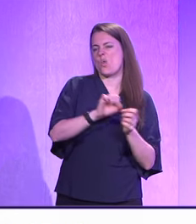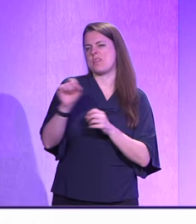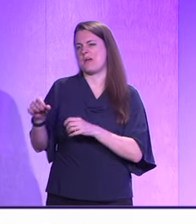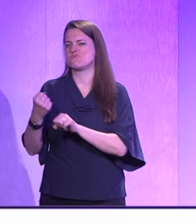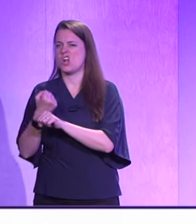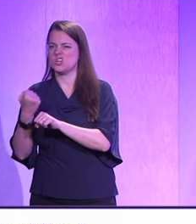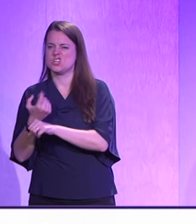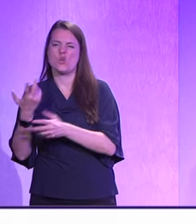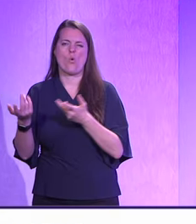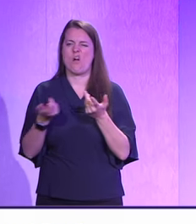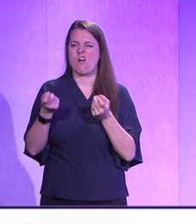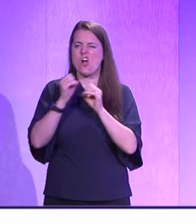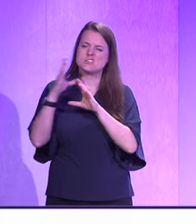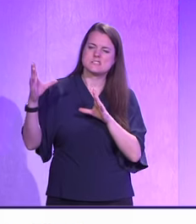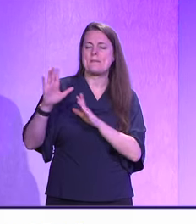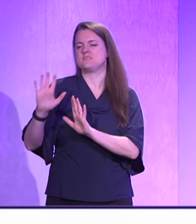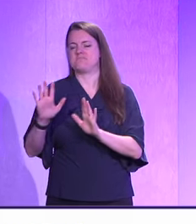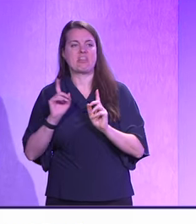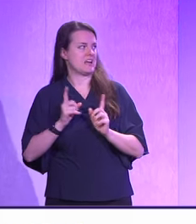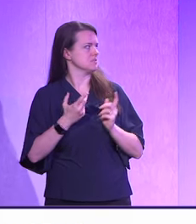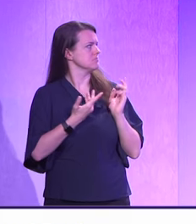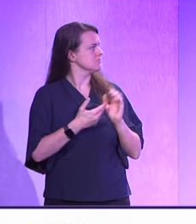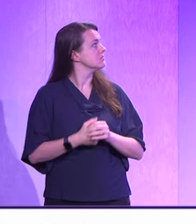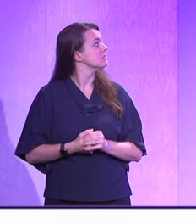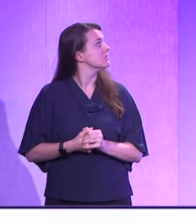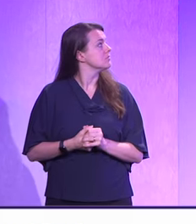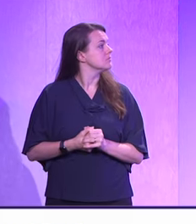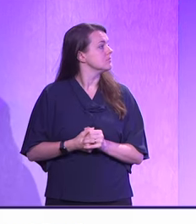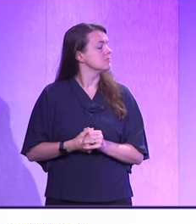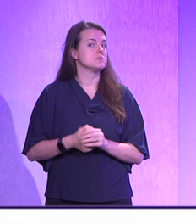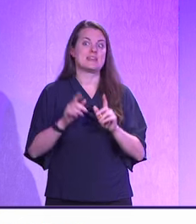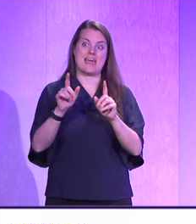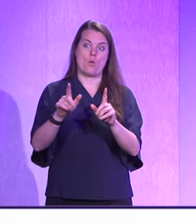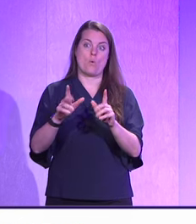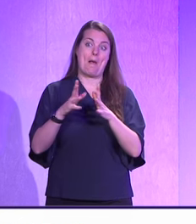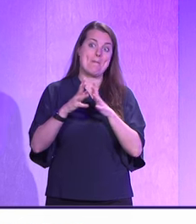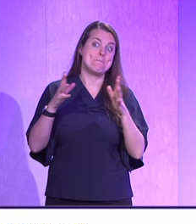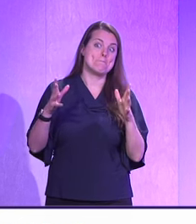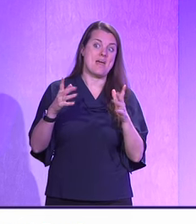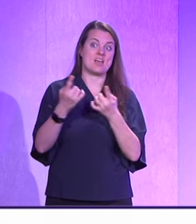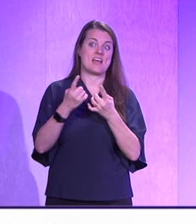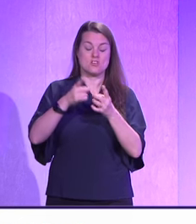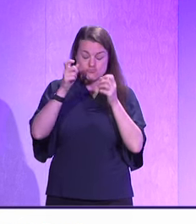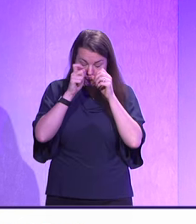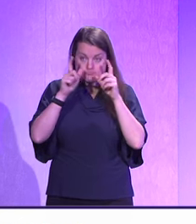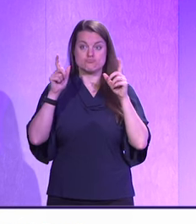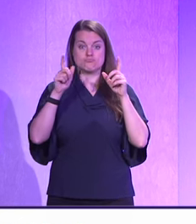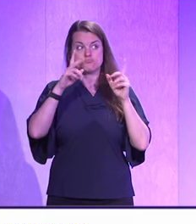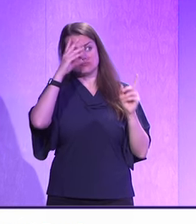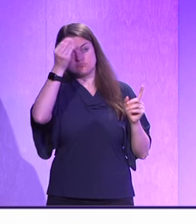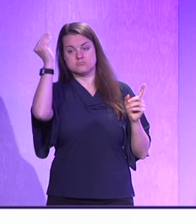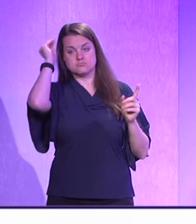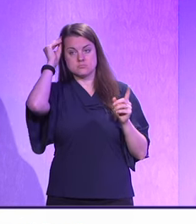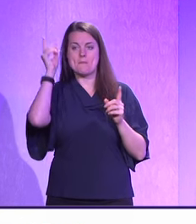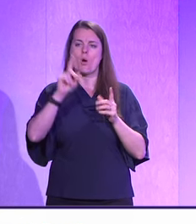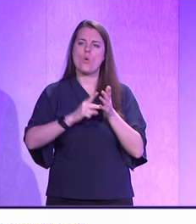or concept to cache, that kind of flow. So here's the second, the kind of big thing to put in your brain again. Organizing for